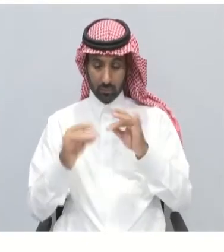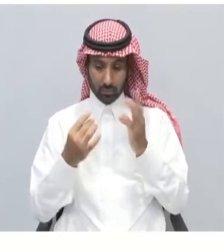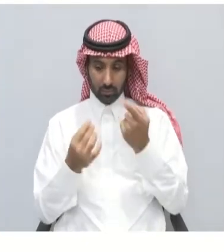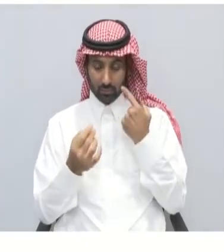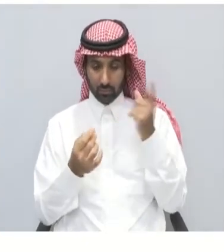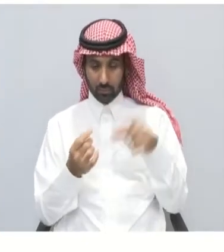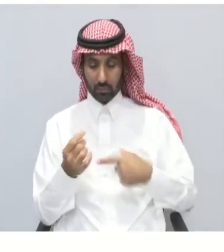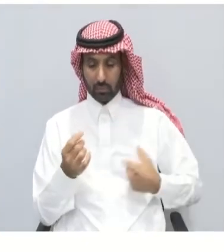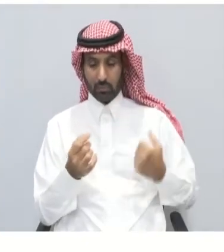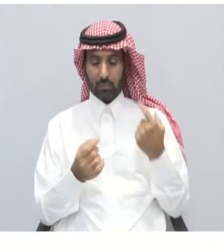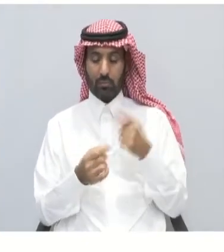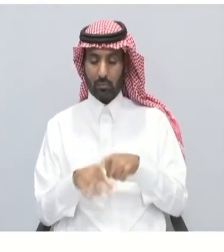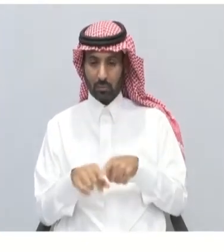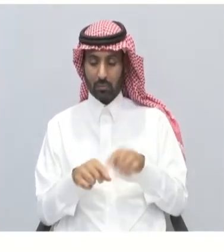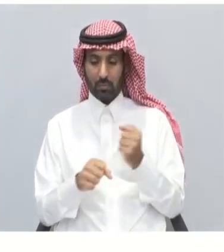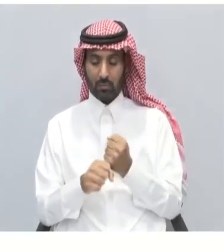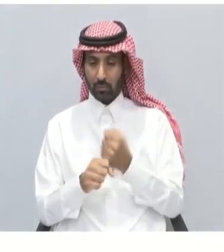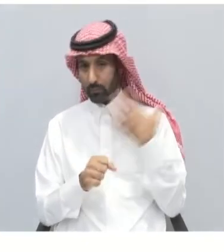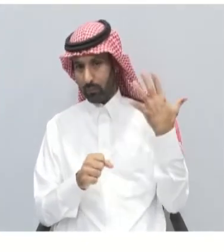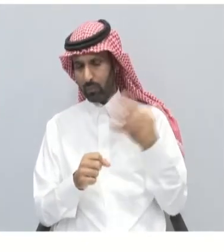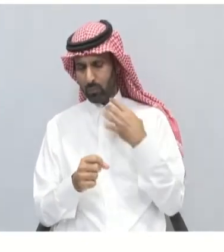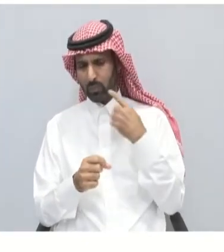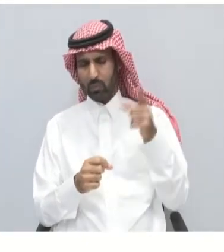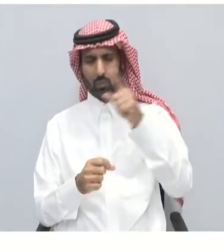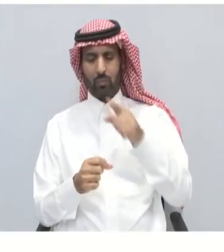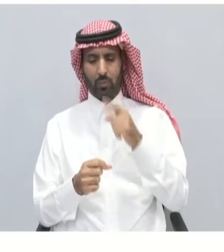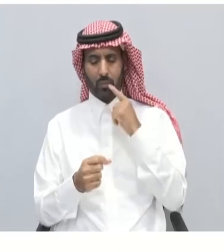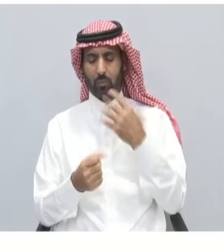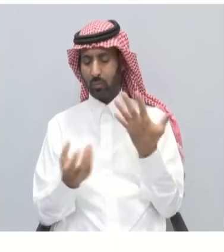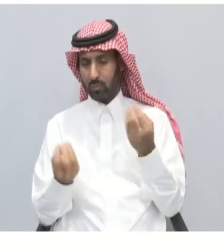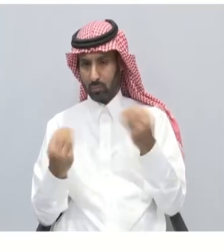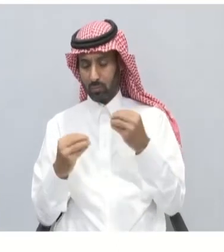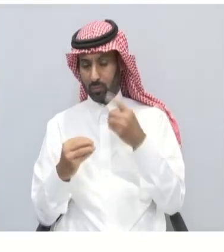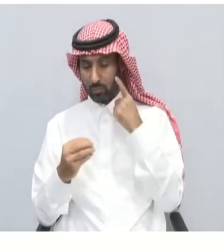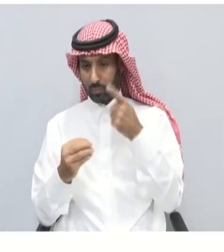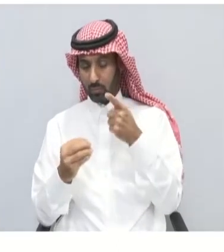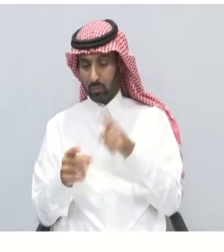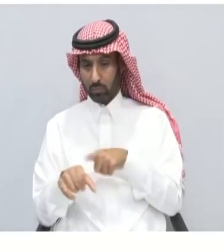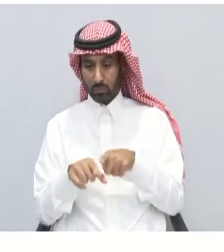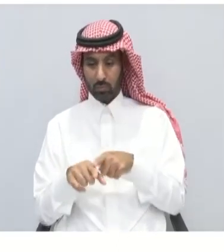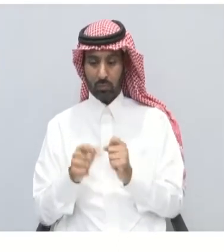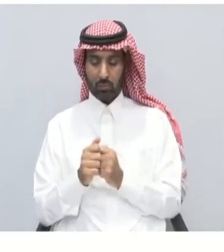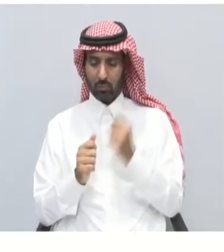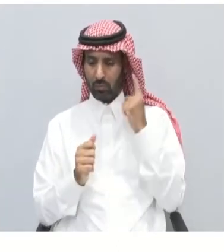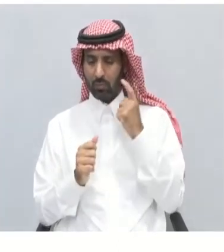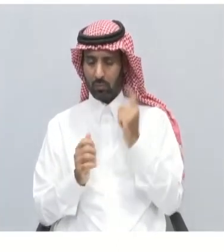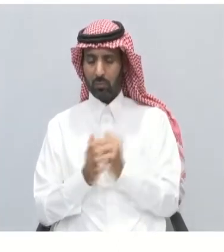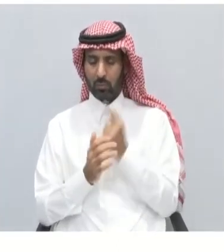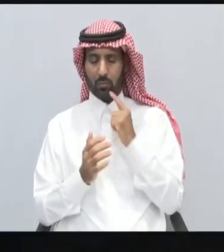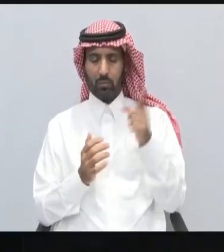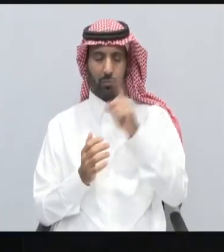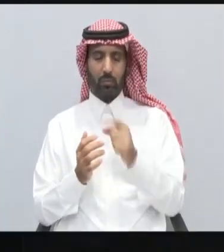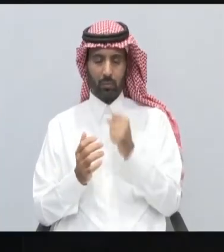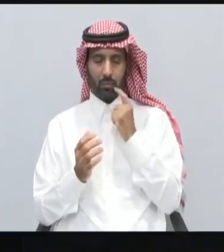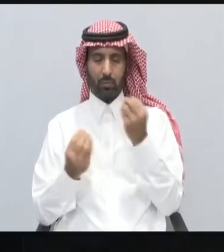the people, brainstorm questions to ask. Now, with your partner, you have to think about questions